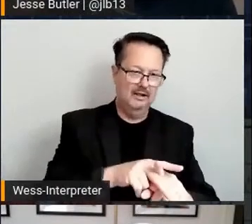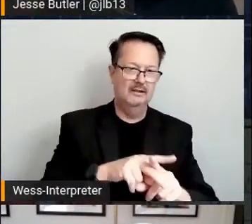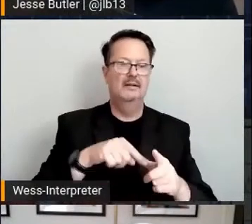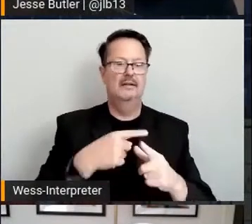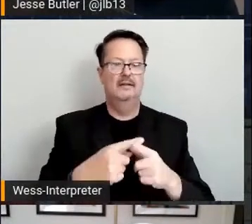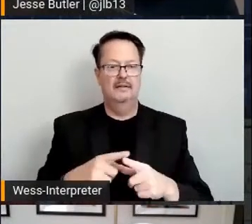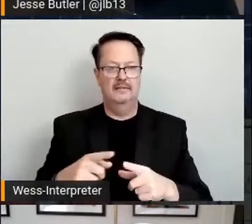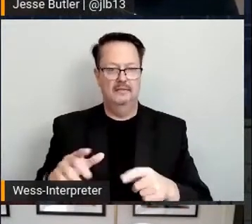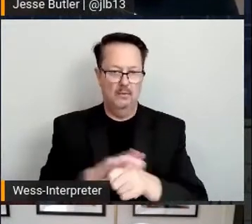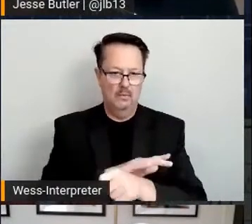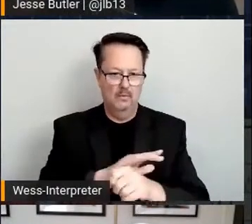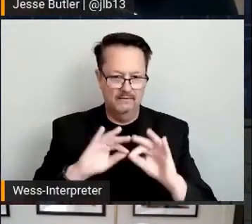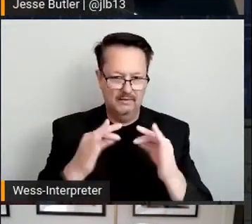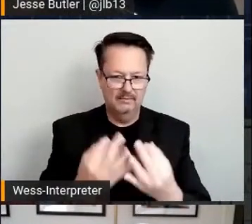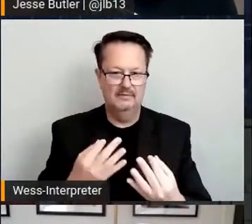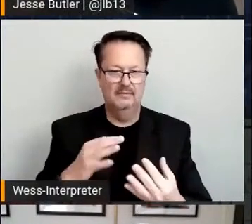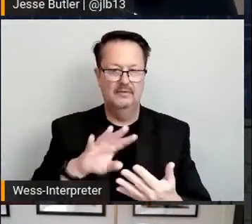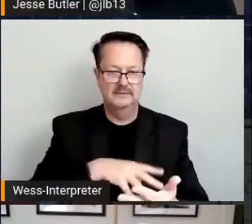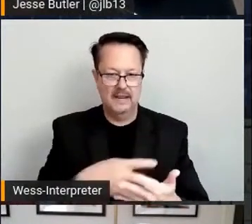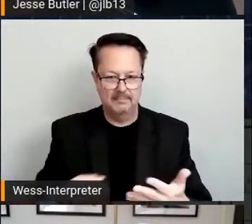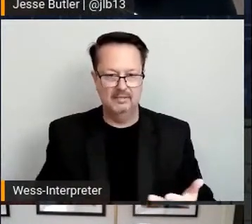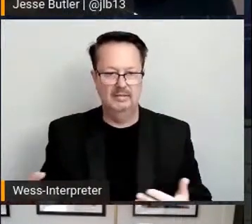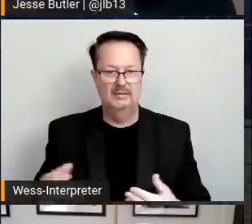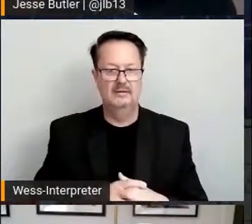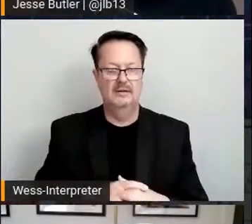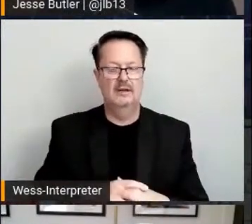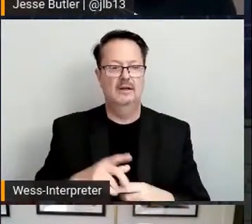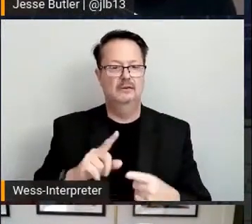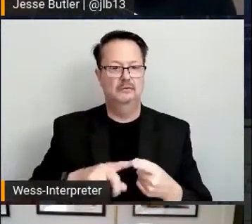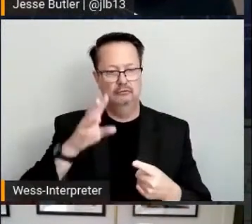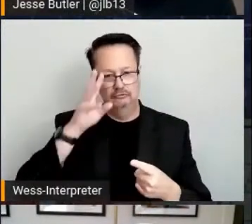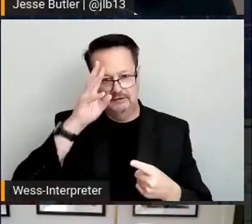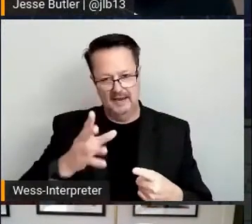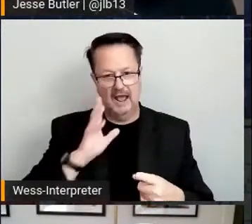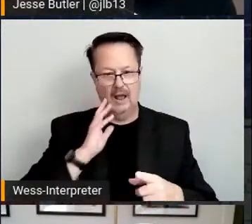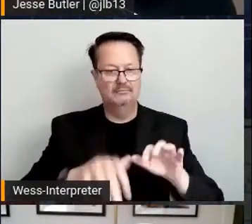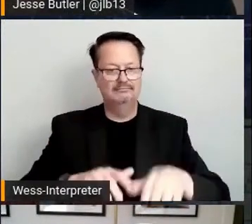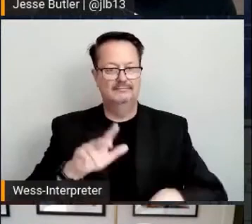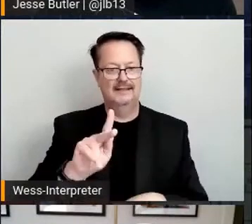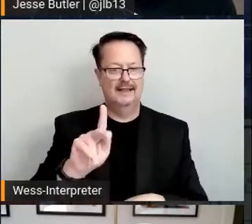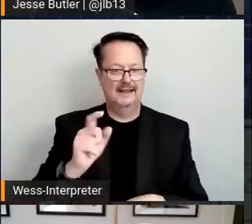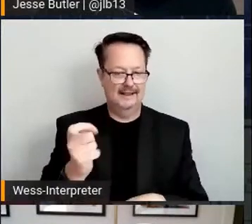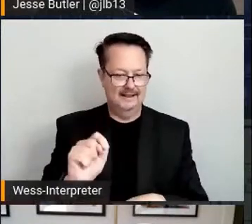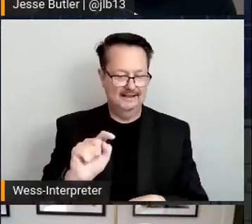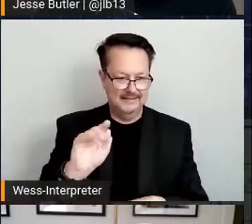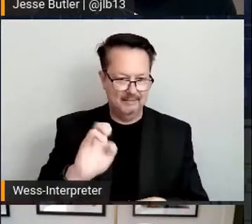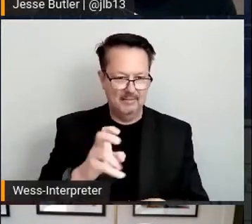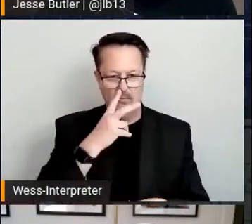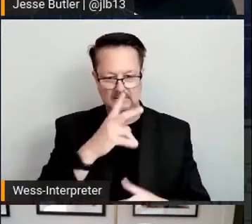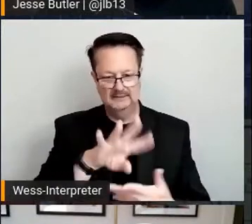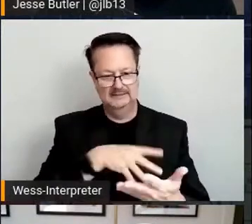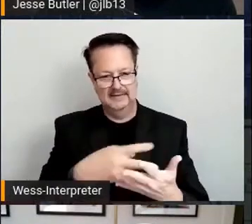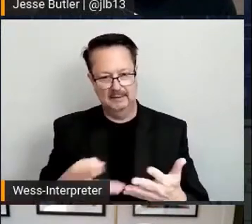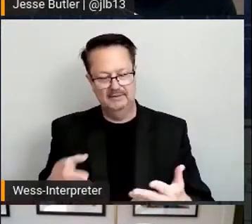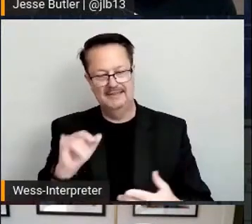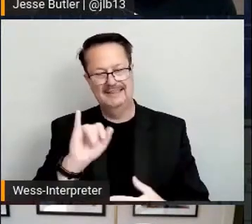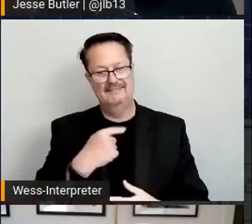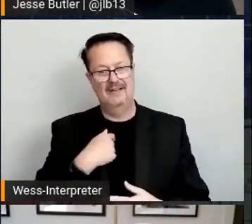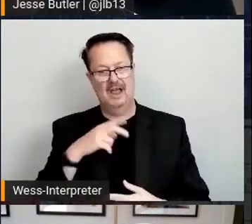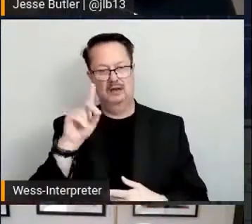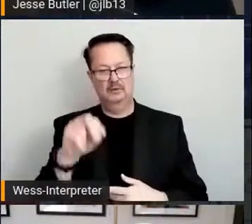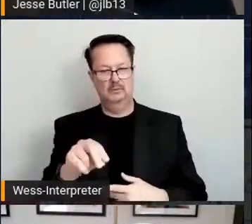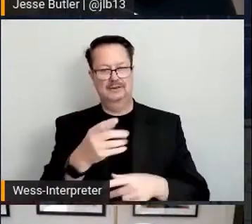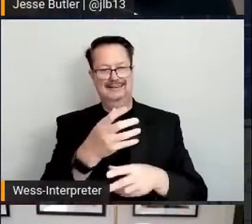table. Should be created. If I do get table, I will see my table here. If I do